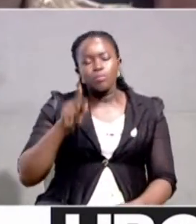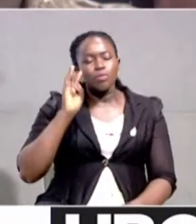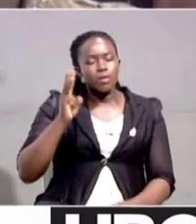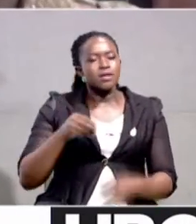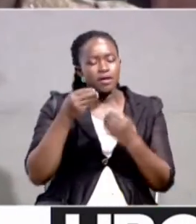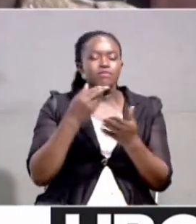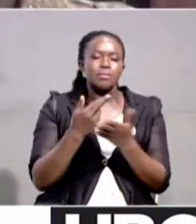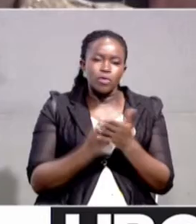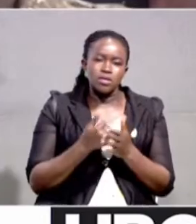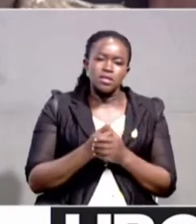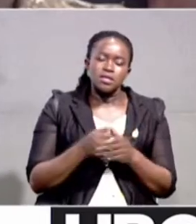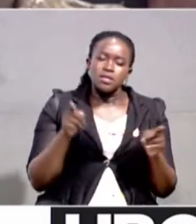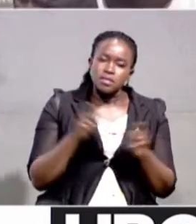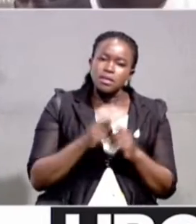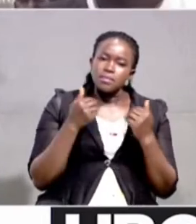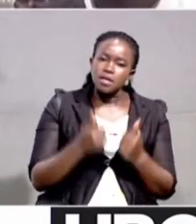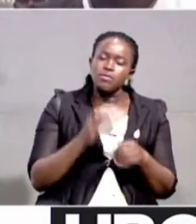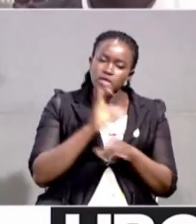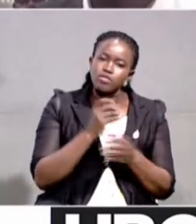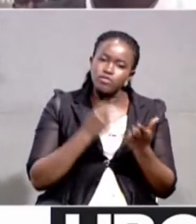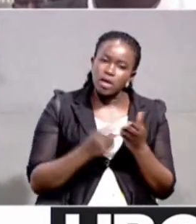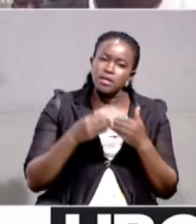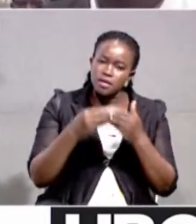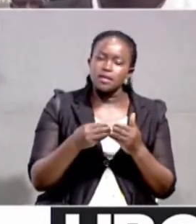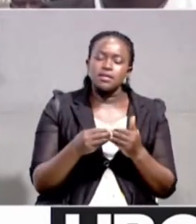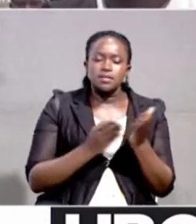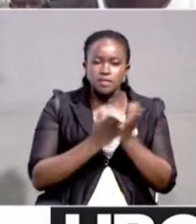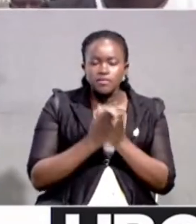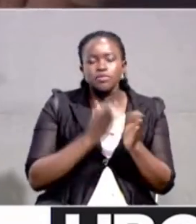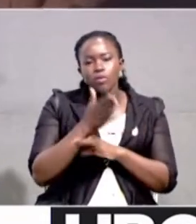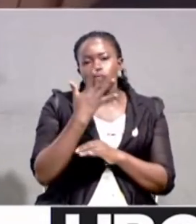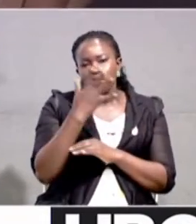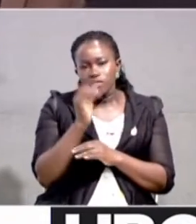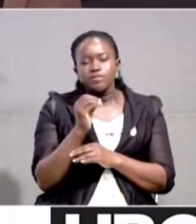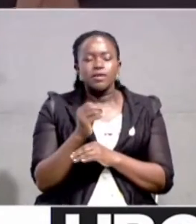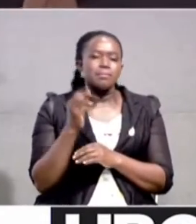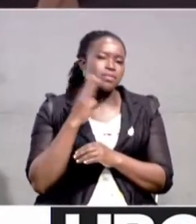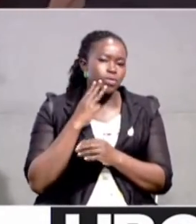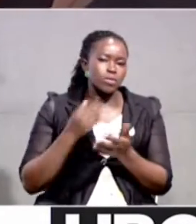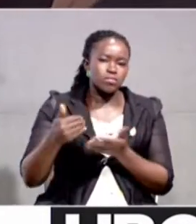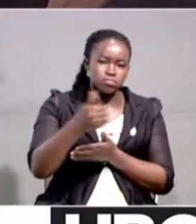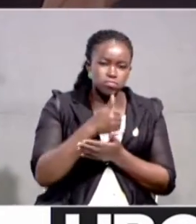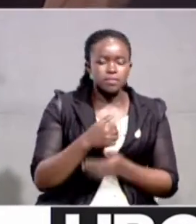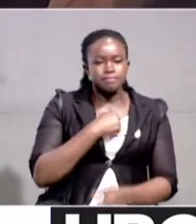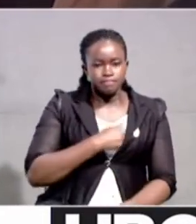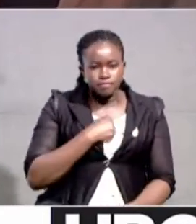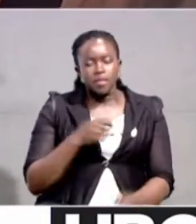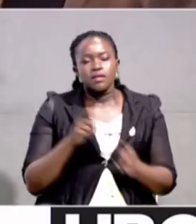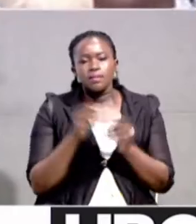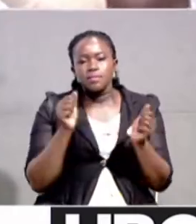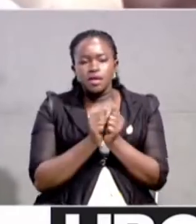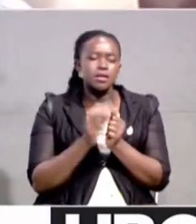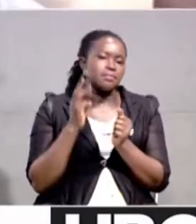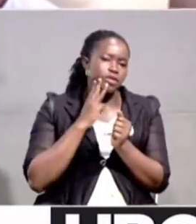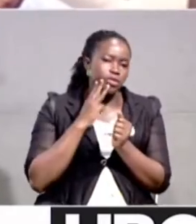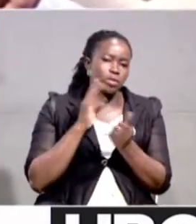His memory service was led by Mpongo Church of Uganda in Gomba District. Over 50 million shillings was realized in